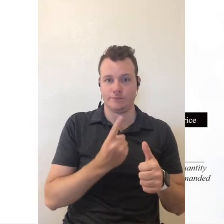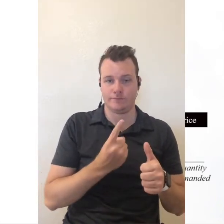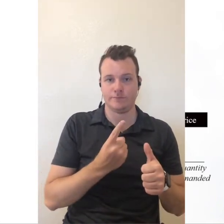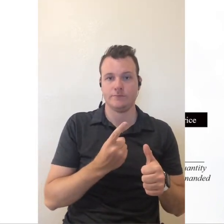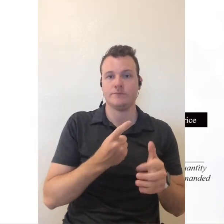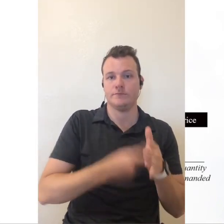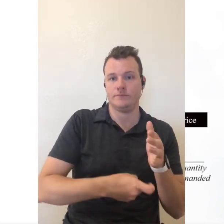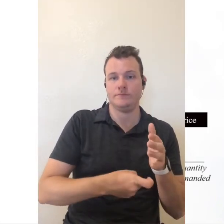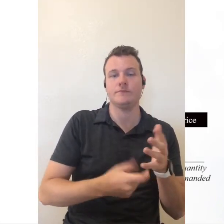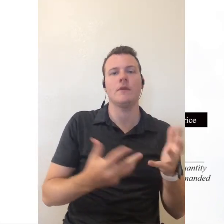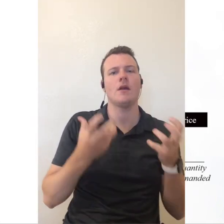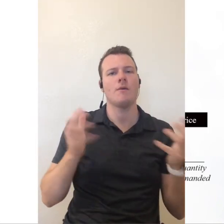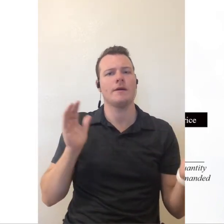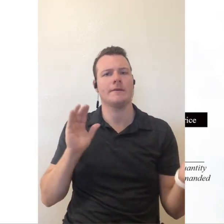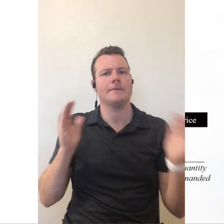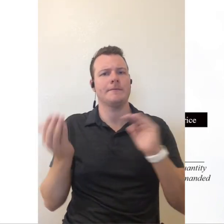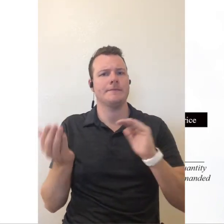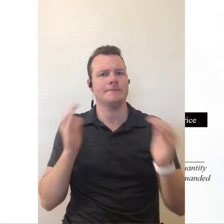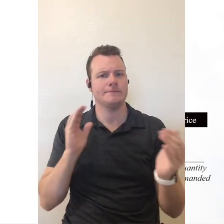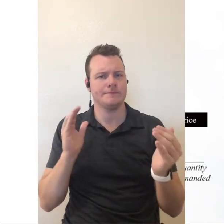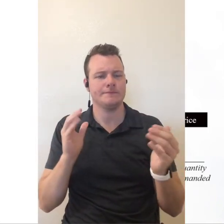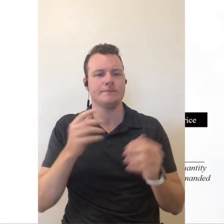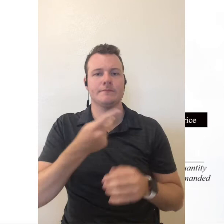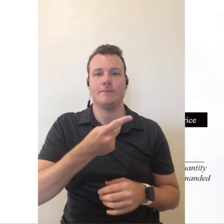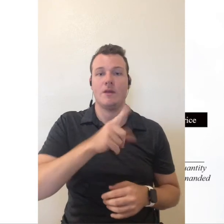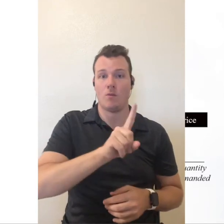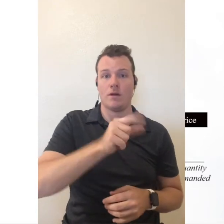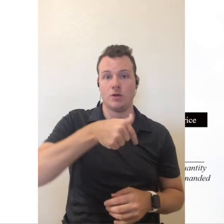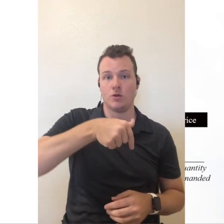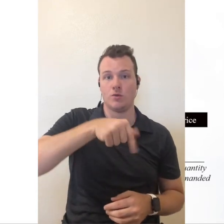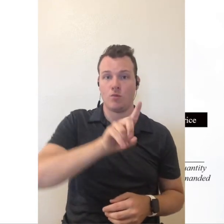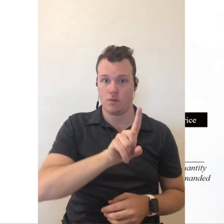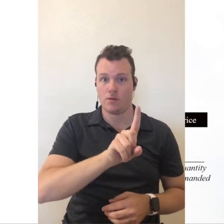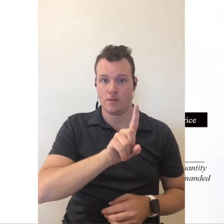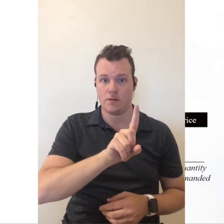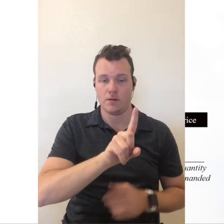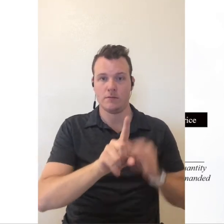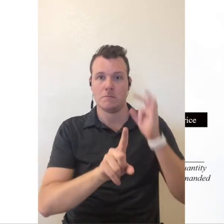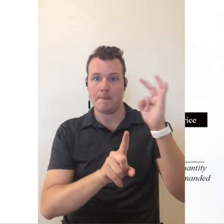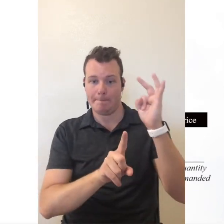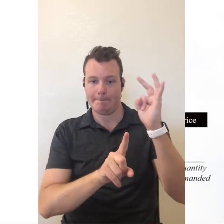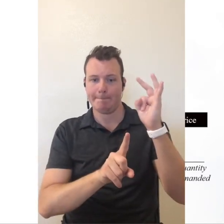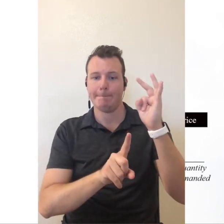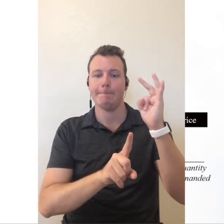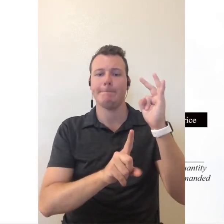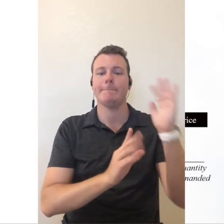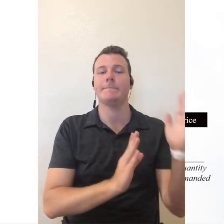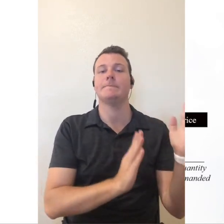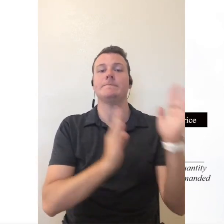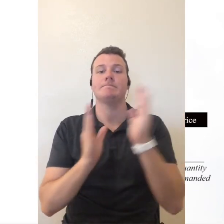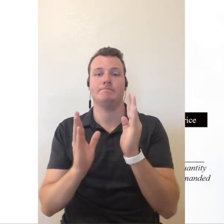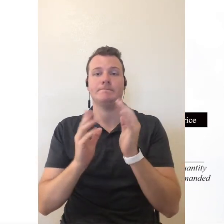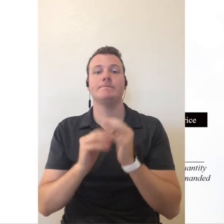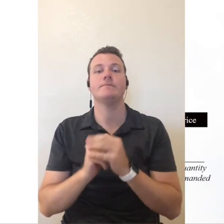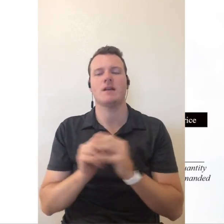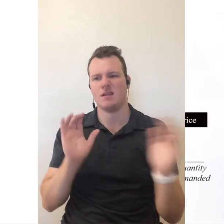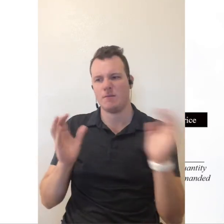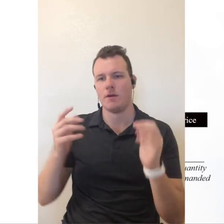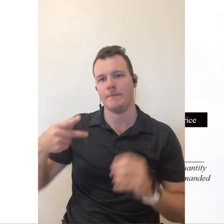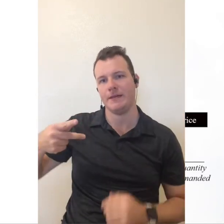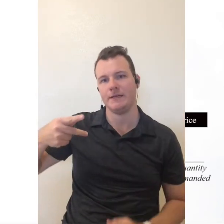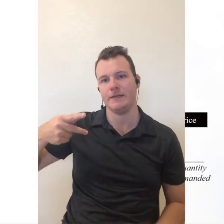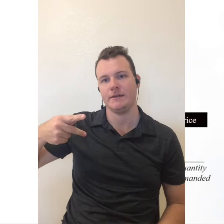and Q1, it tells me my initial price. I now want to compare the pricing for P1,